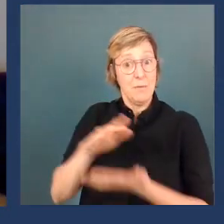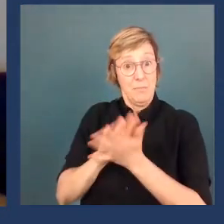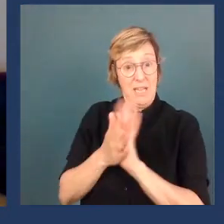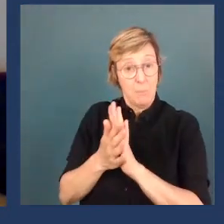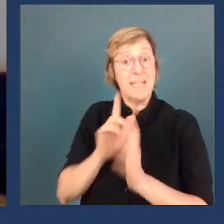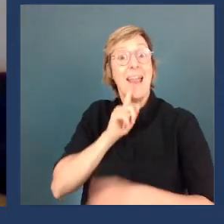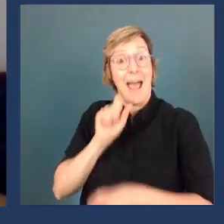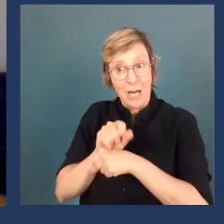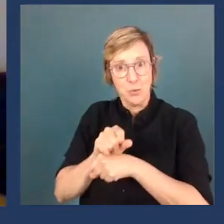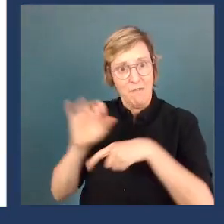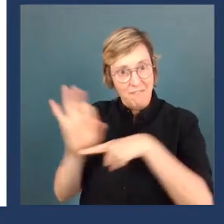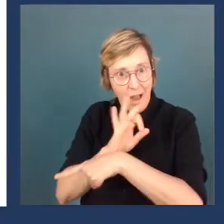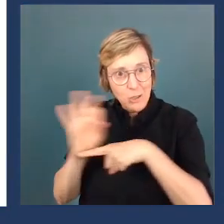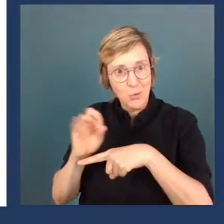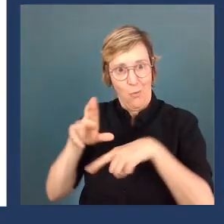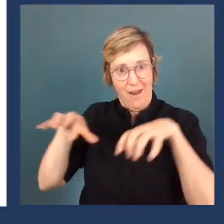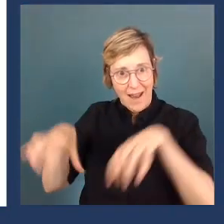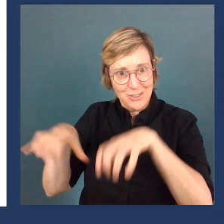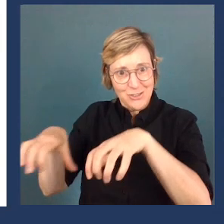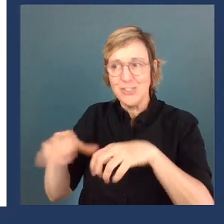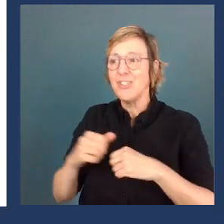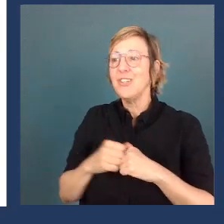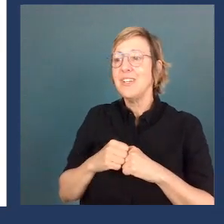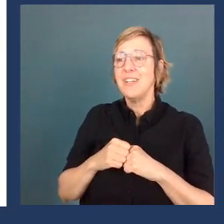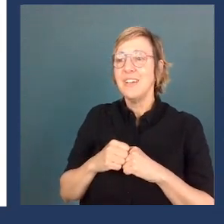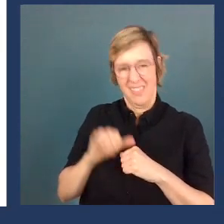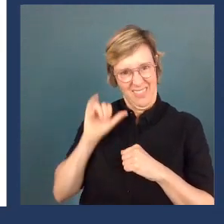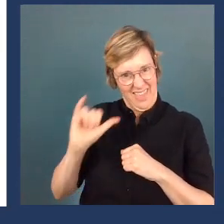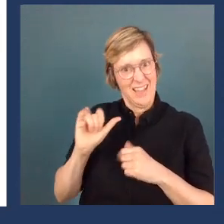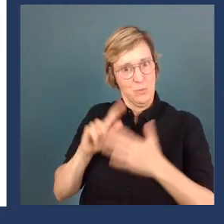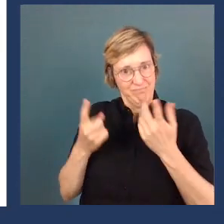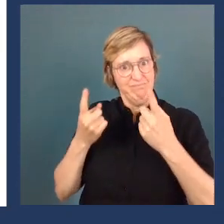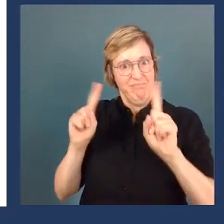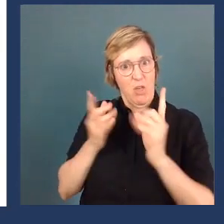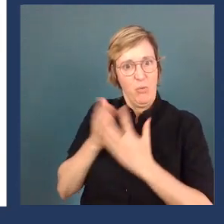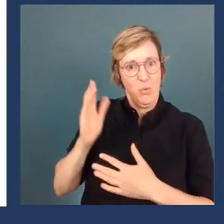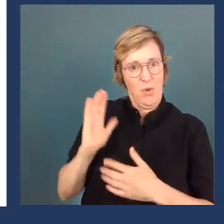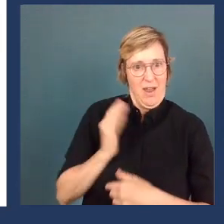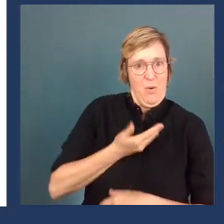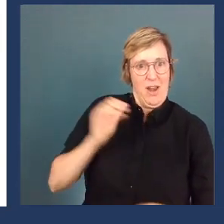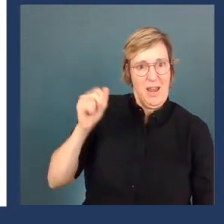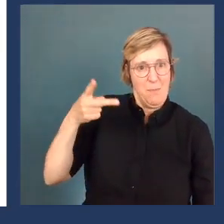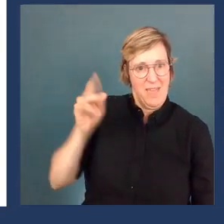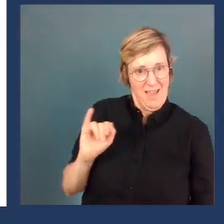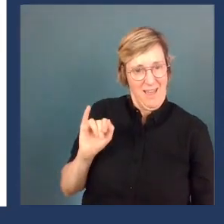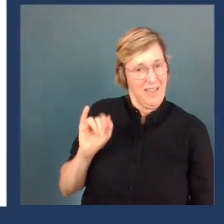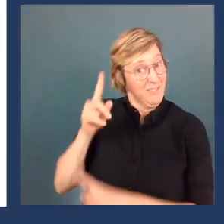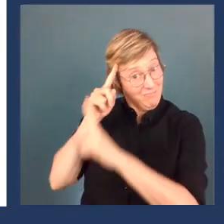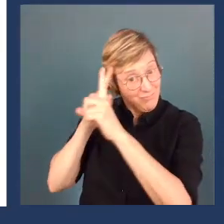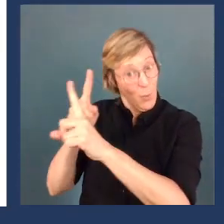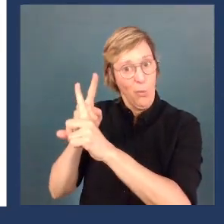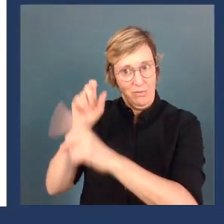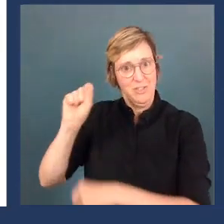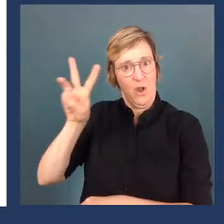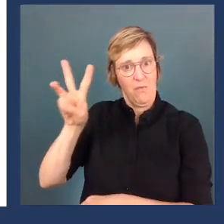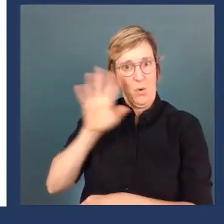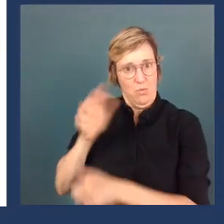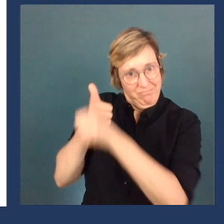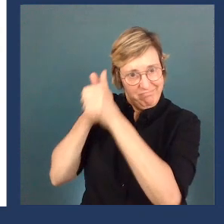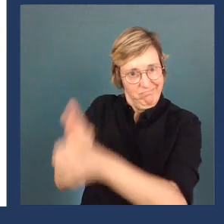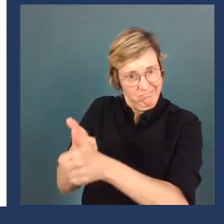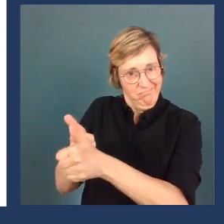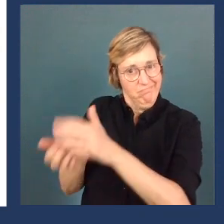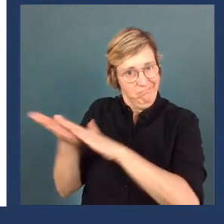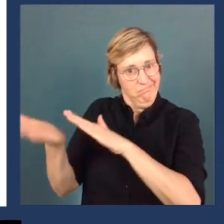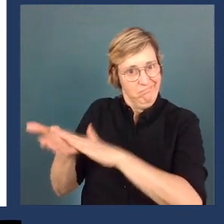or a function, which is what we get using this API, the prediction that we want the model, the software to use, or your